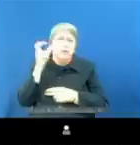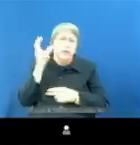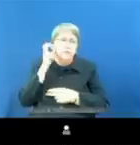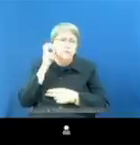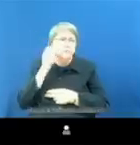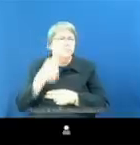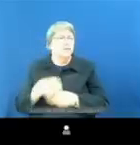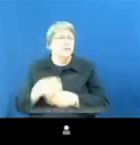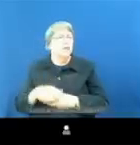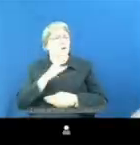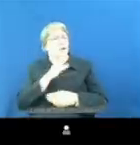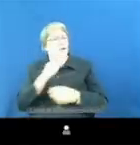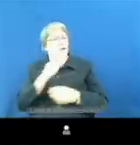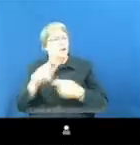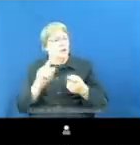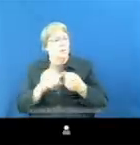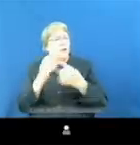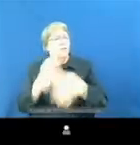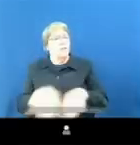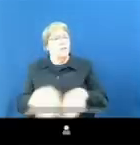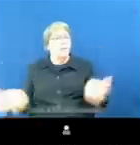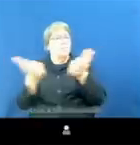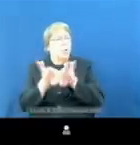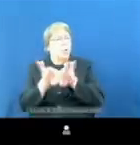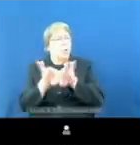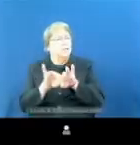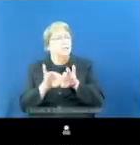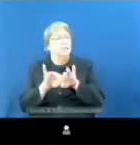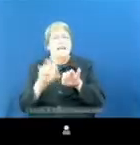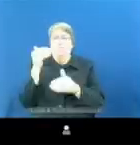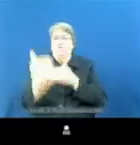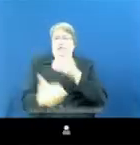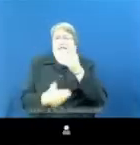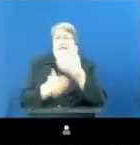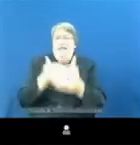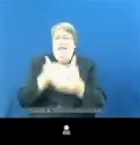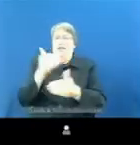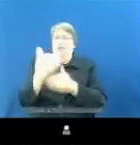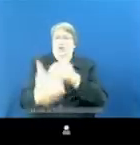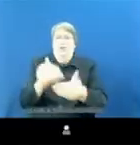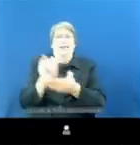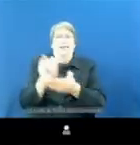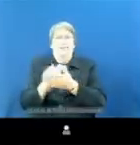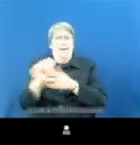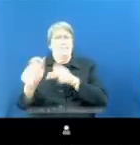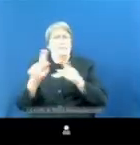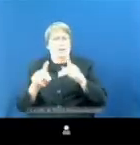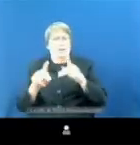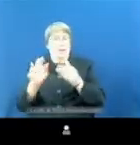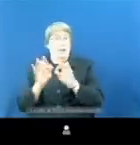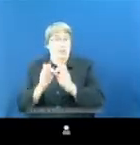procedural processes that interpreters encounter in court